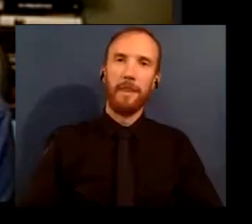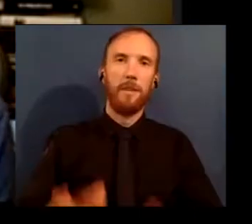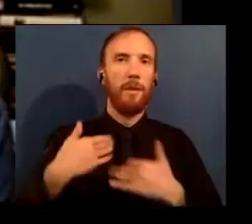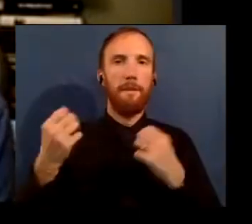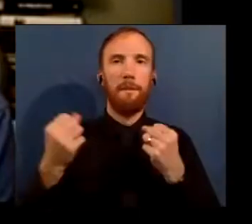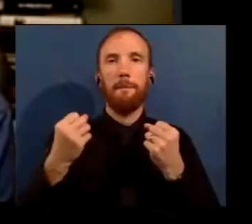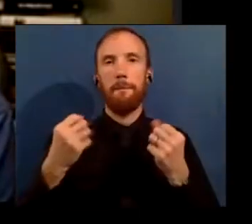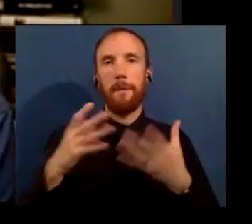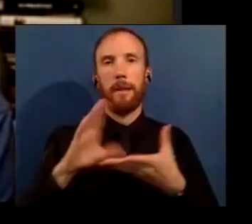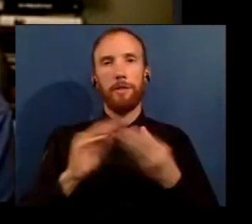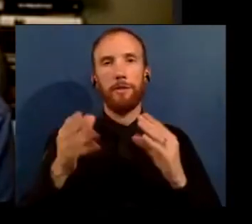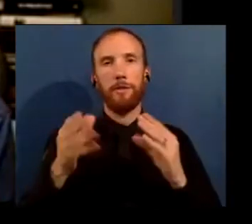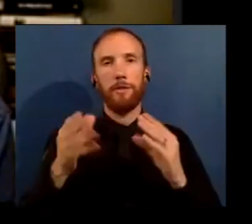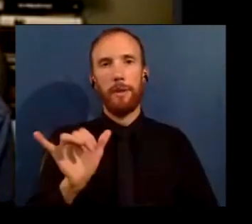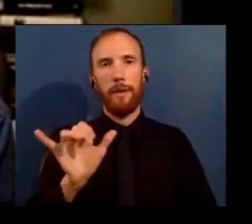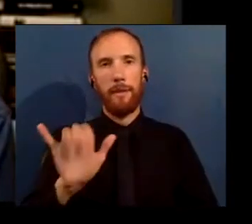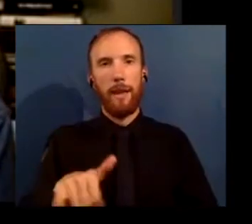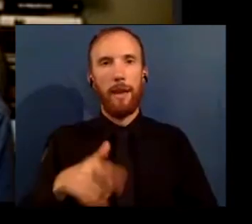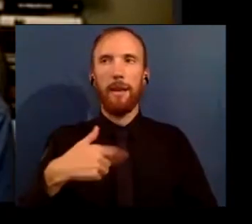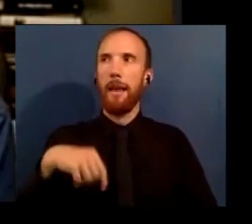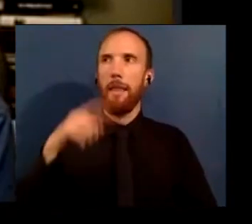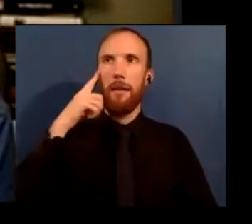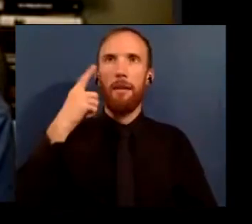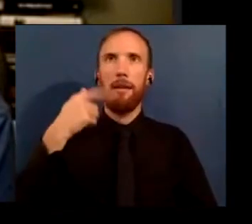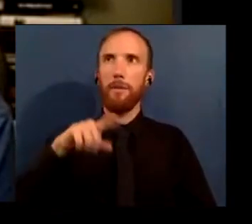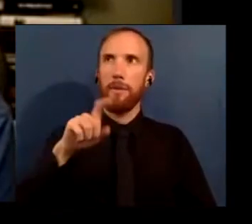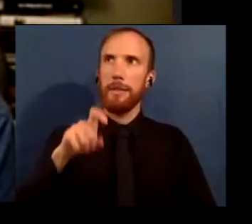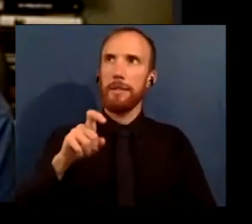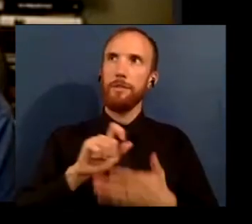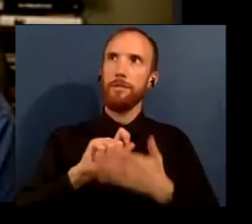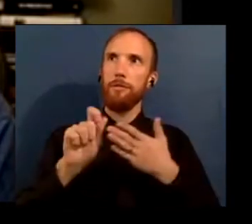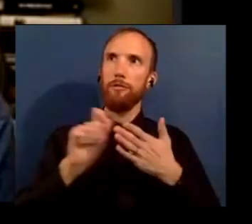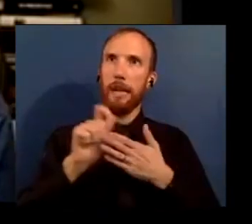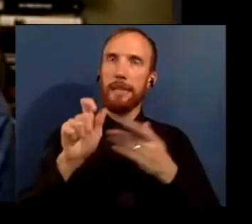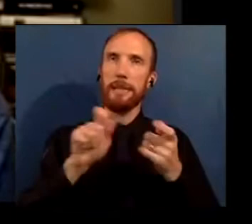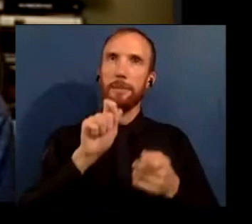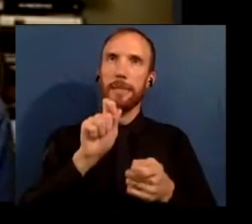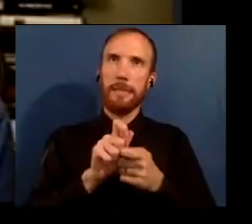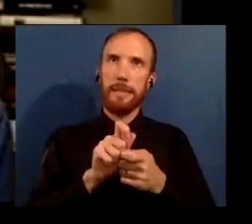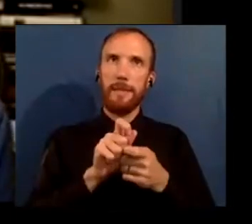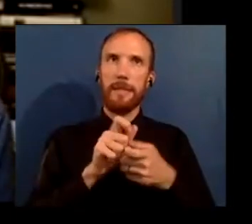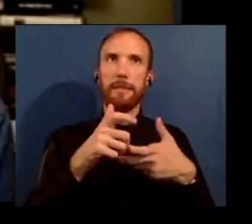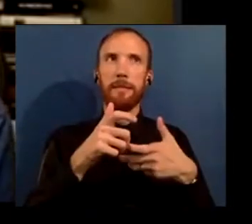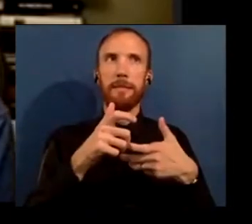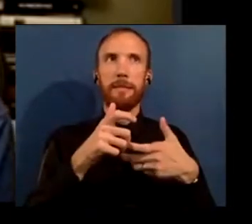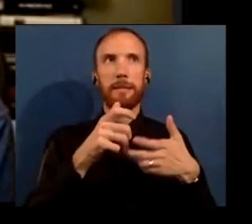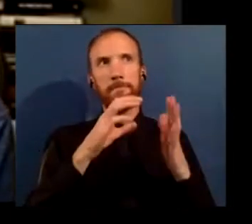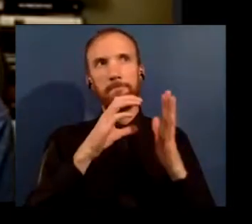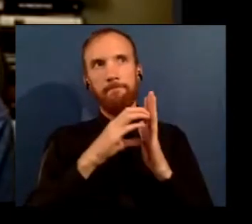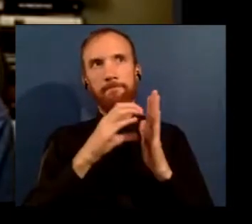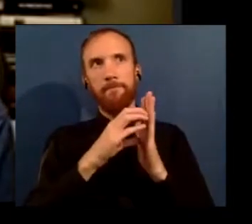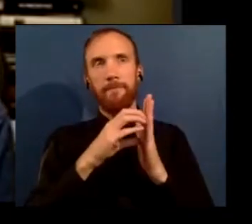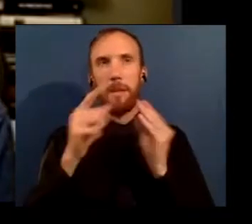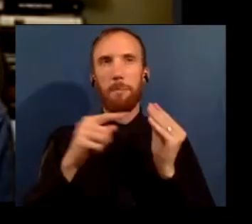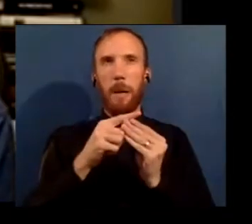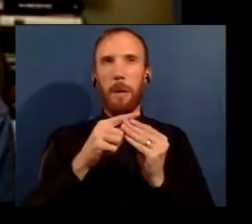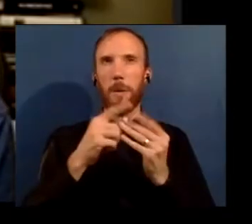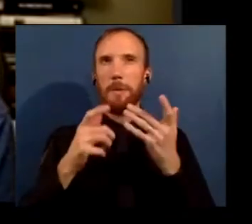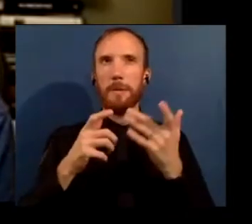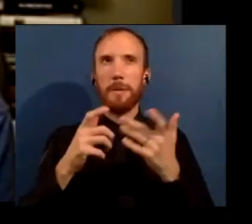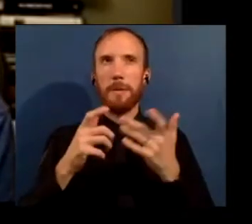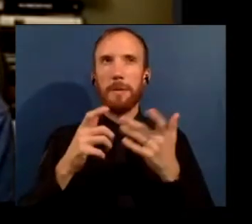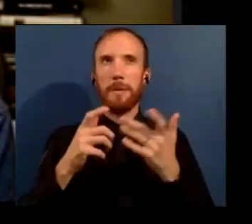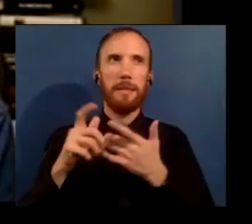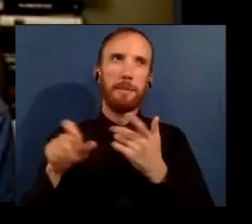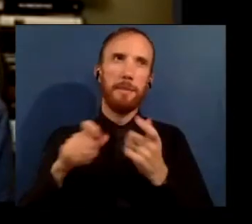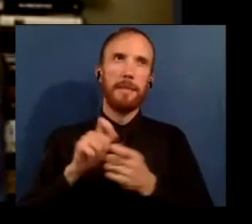said, let's write a text that's about a particular conjuncture, but it must be written with the feeling of